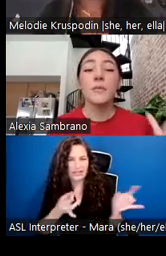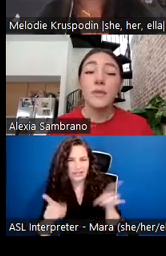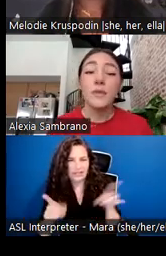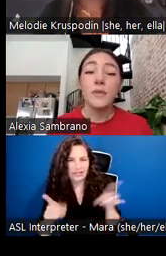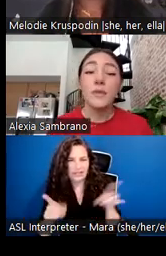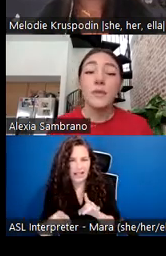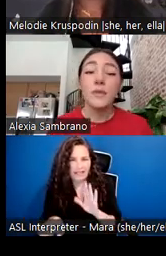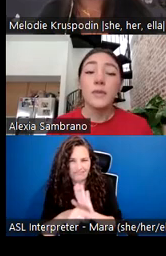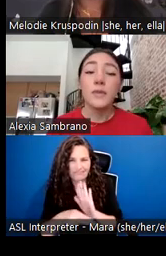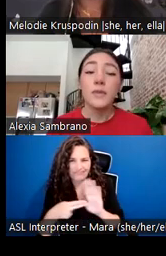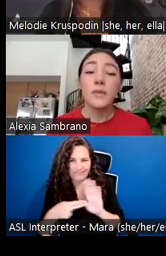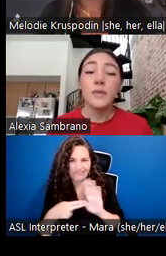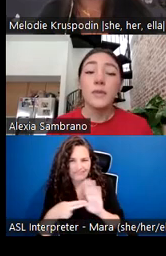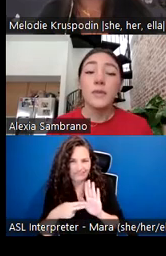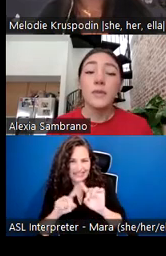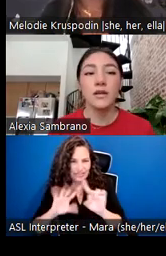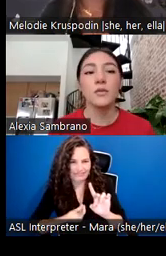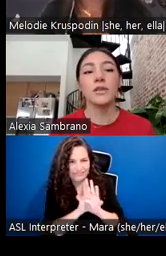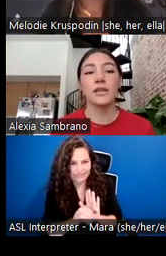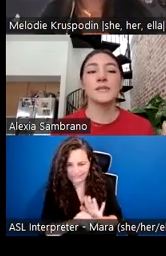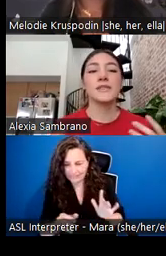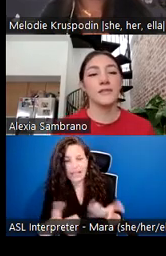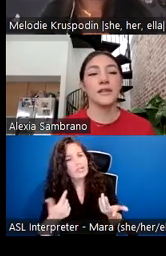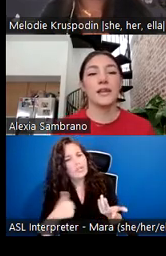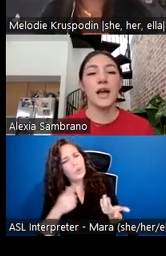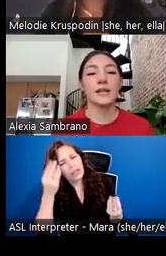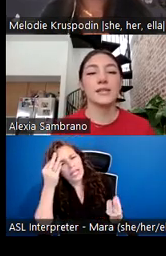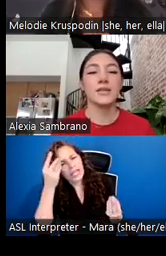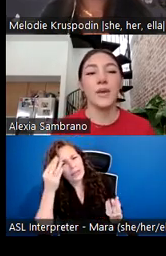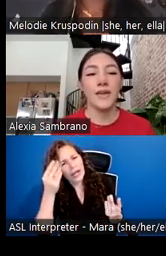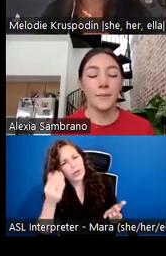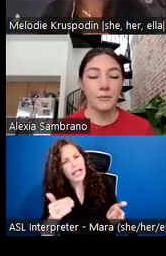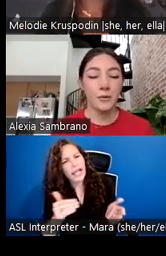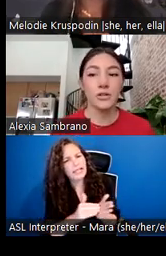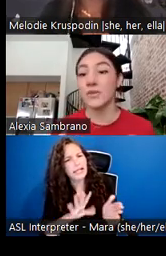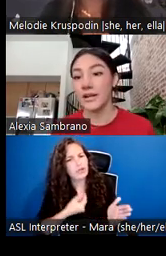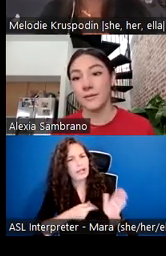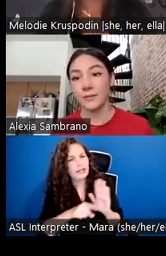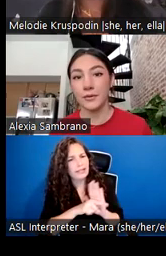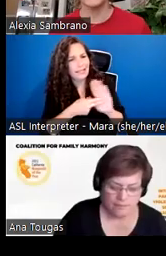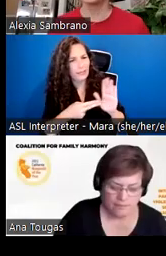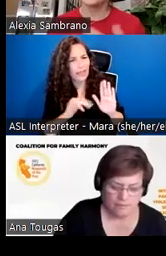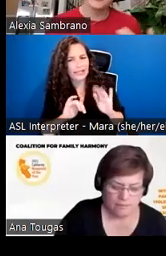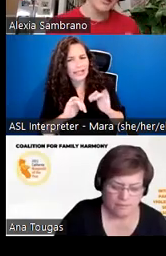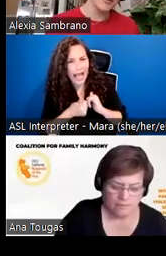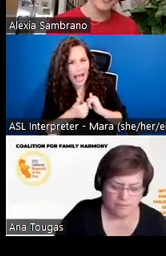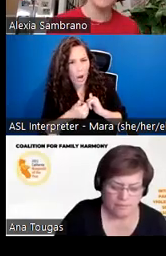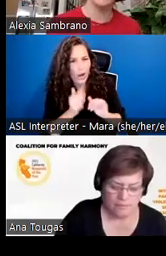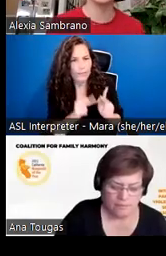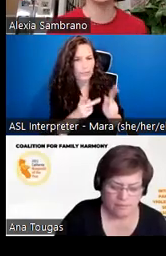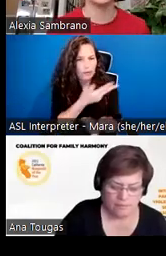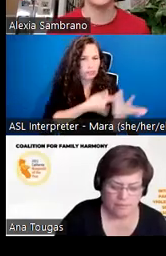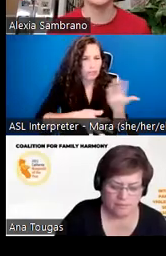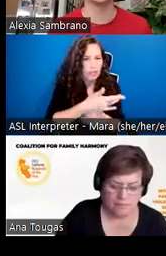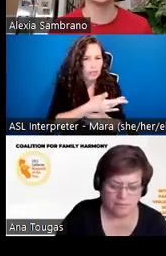So when we're looking at anti-trans stigma, we're looking specifically at the way that people are treated both interpersonally with other folks